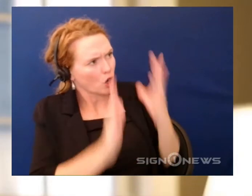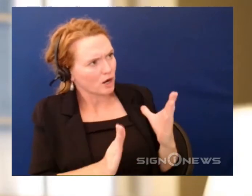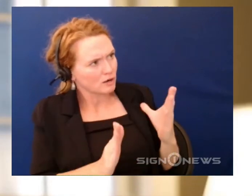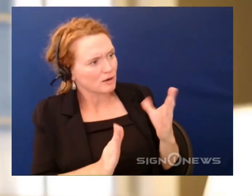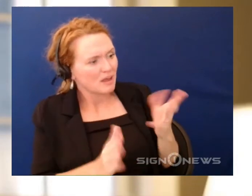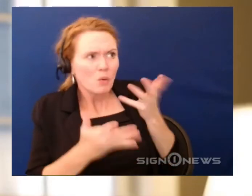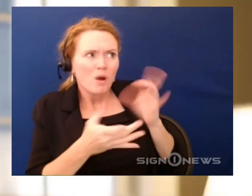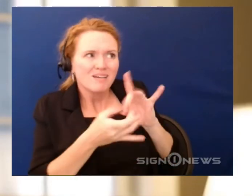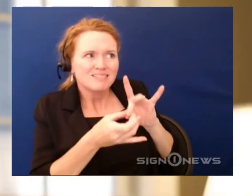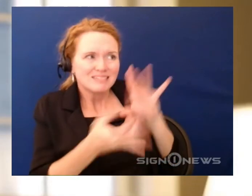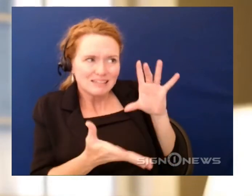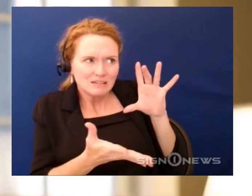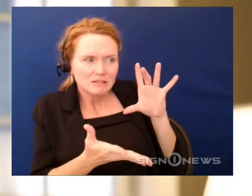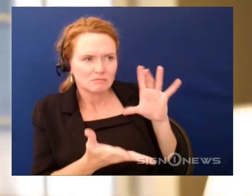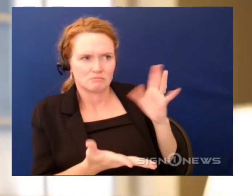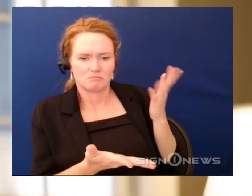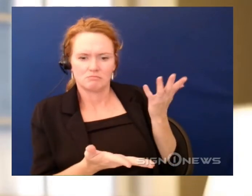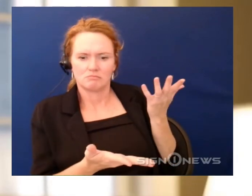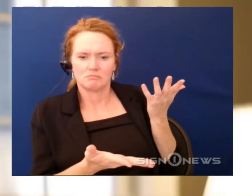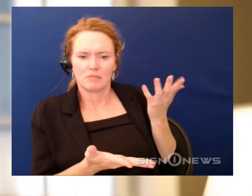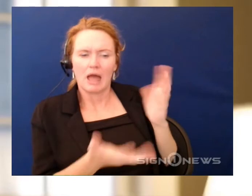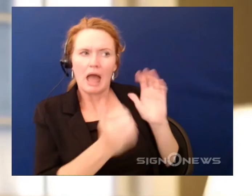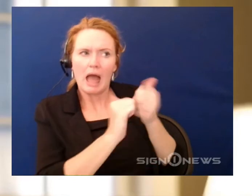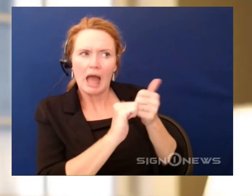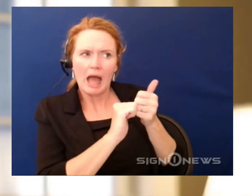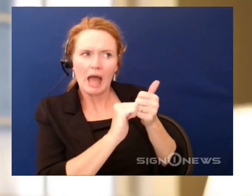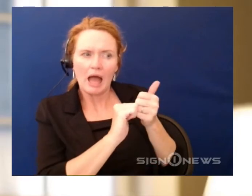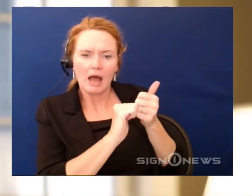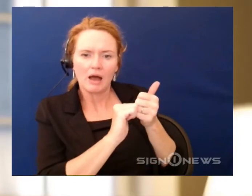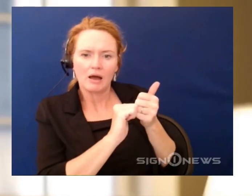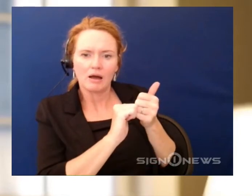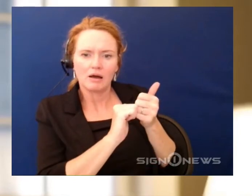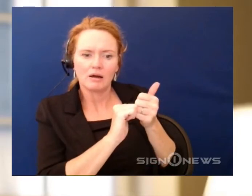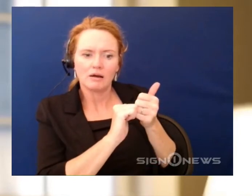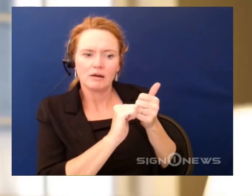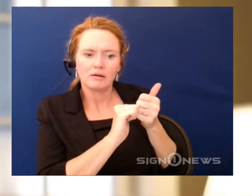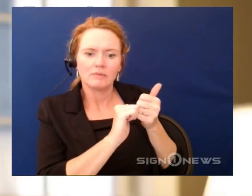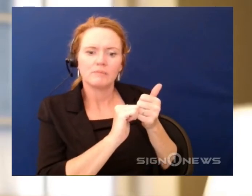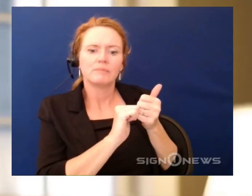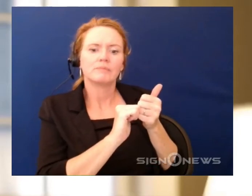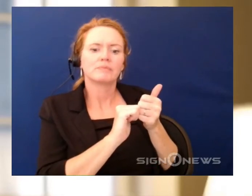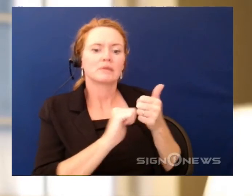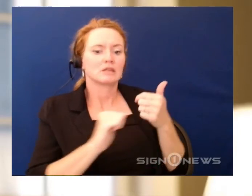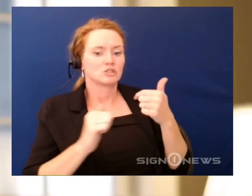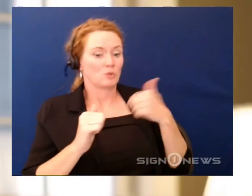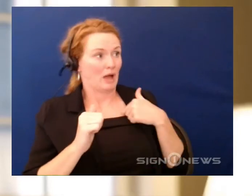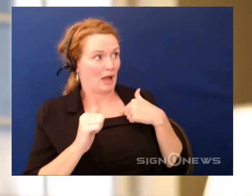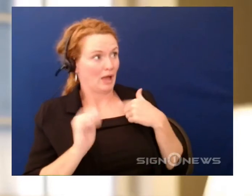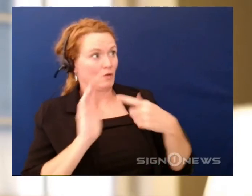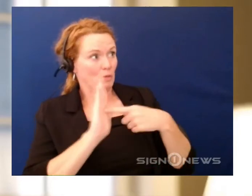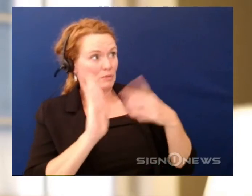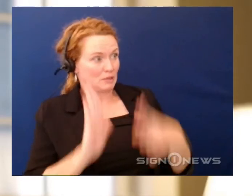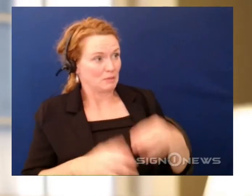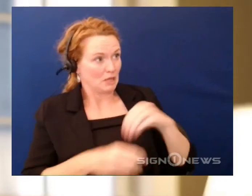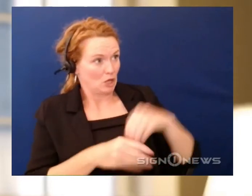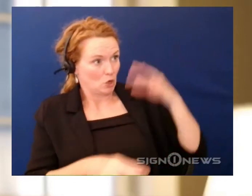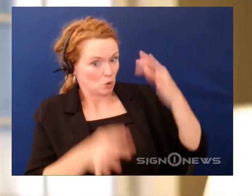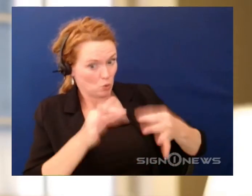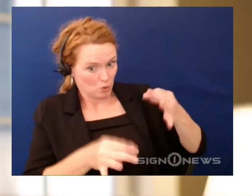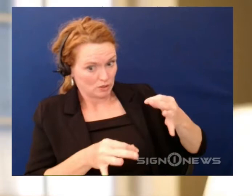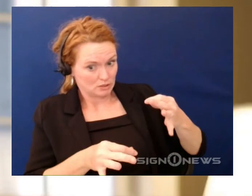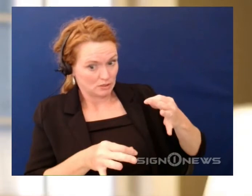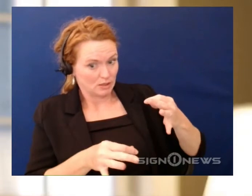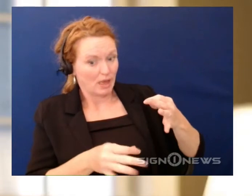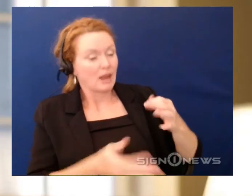to have the guardian removed. So I began representing them in court to have the guardian removed.